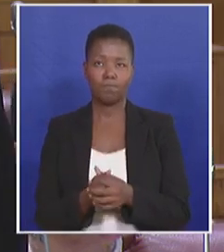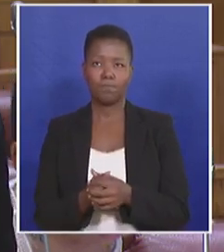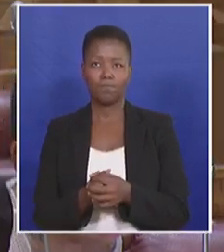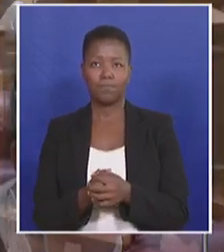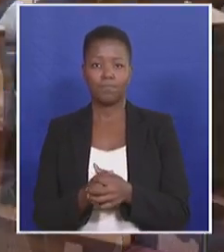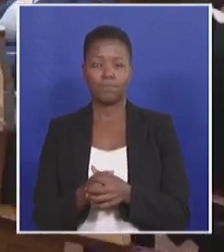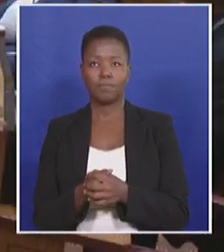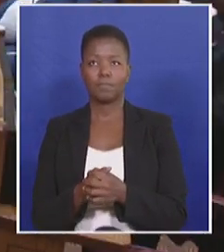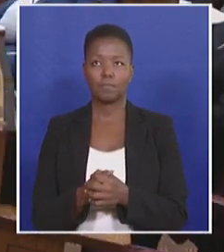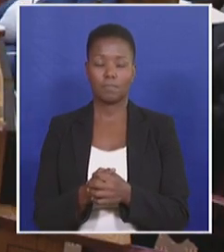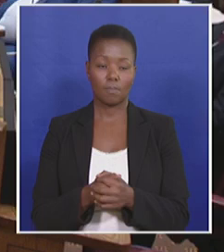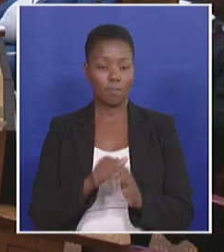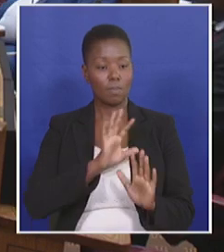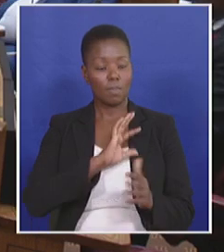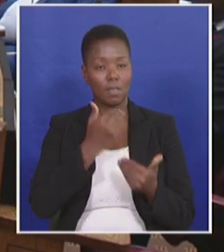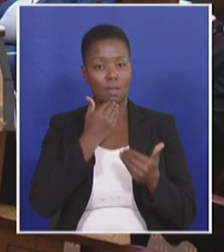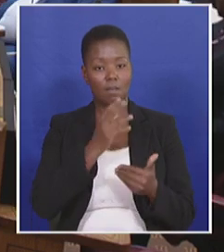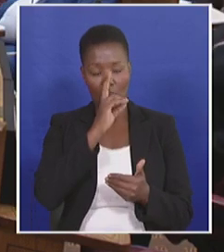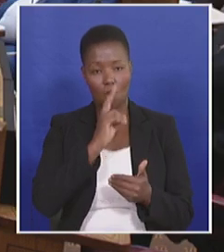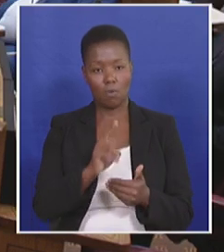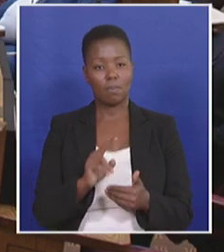Chair. Thank you very much. The Honorable